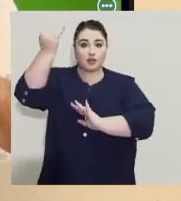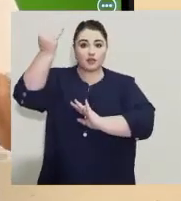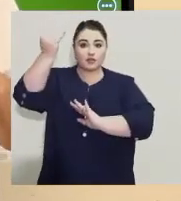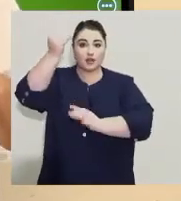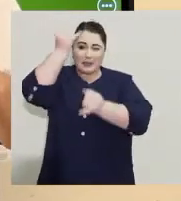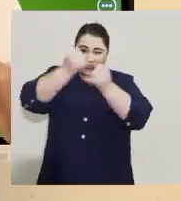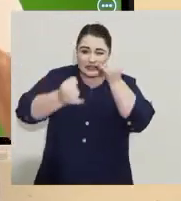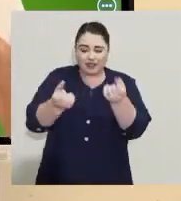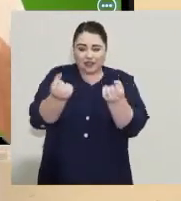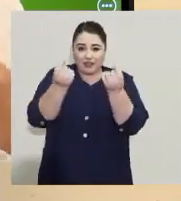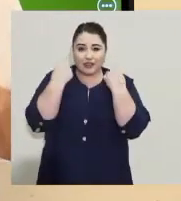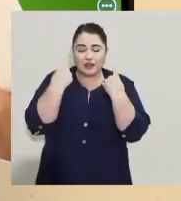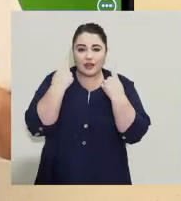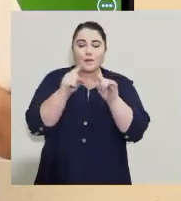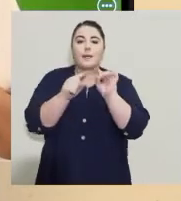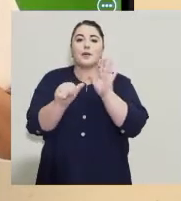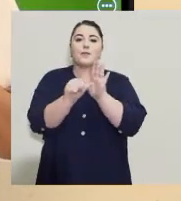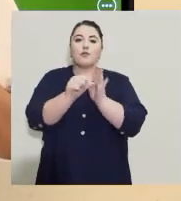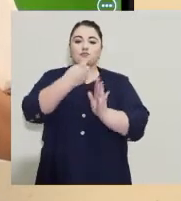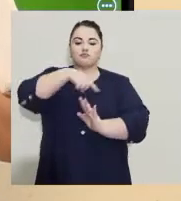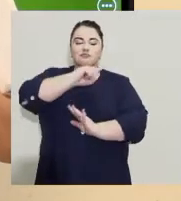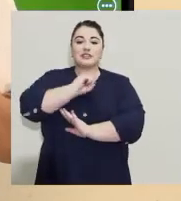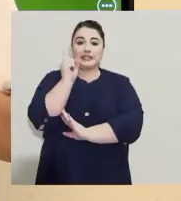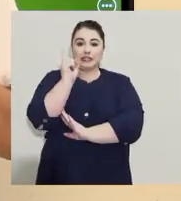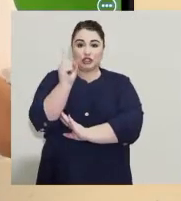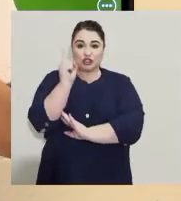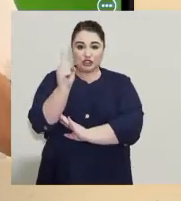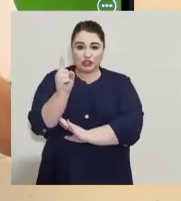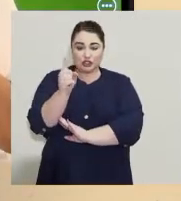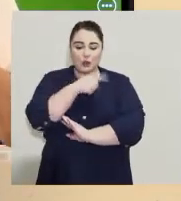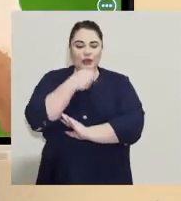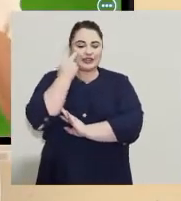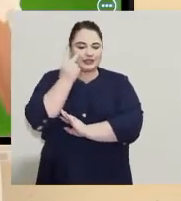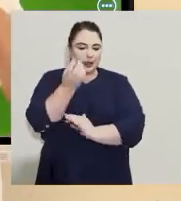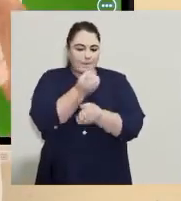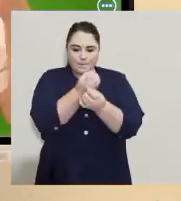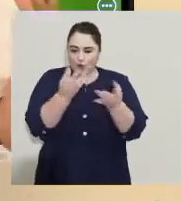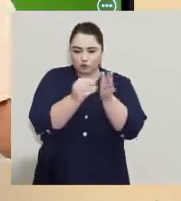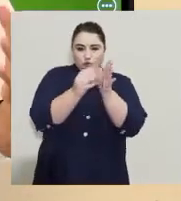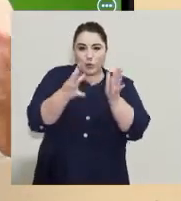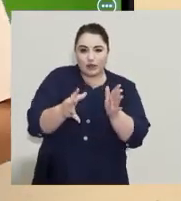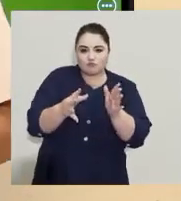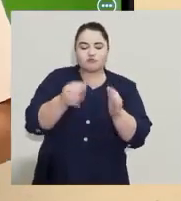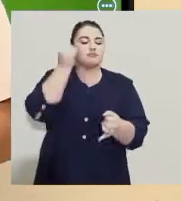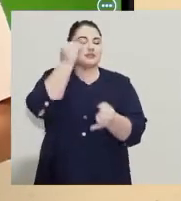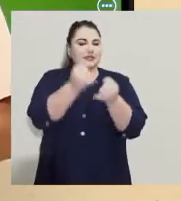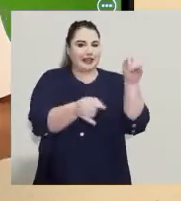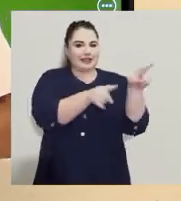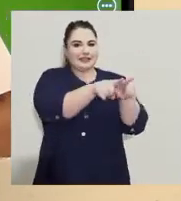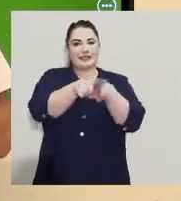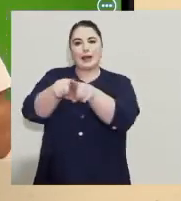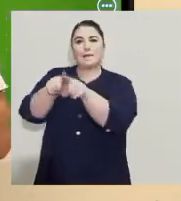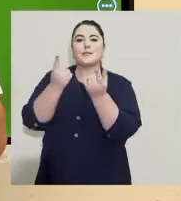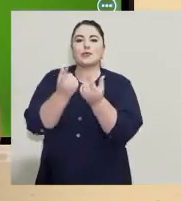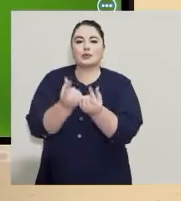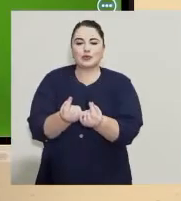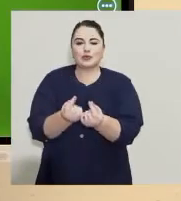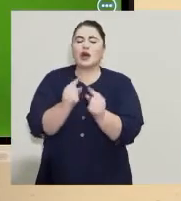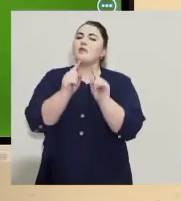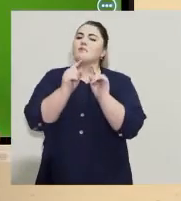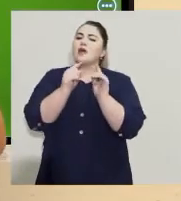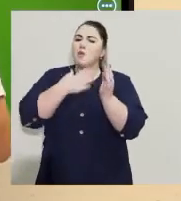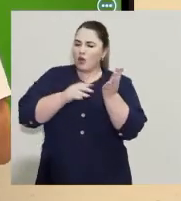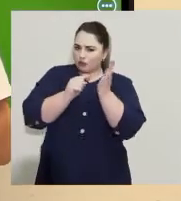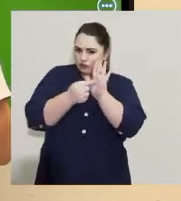concepts. And what is interesting for us as teachers is that we see most learners actually make these mistakes. I want